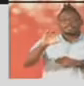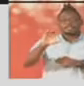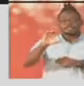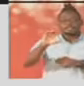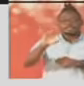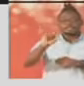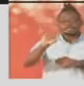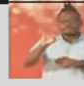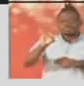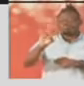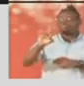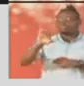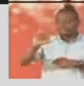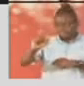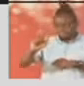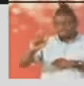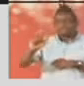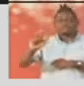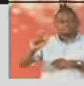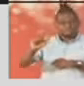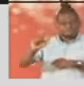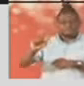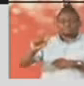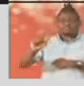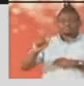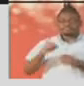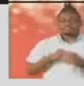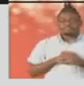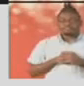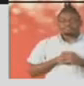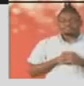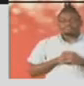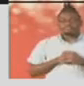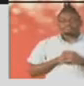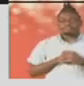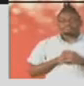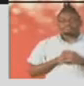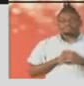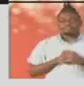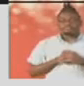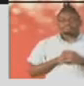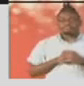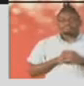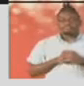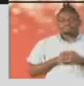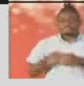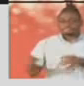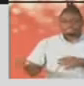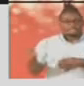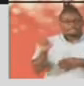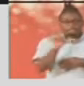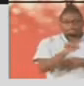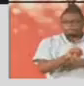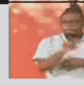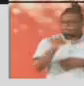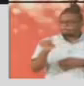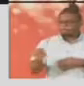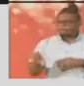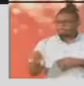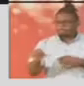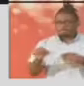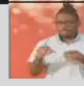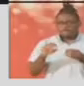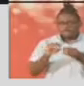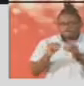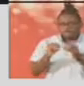in this case being represented in purple, Epi-week 6 in yellow, and same pattern with cases